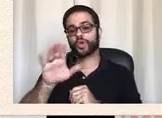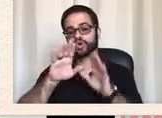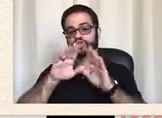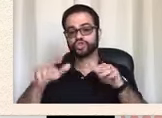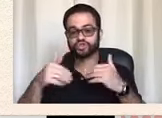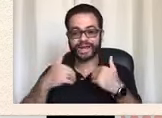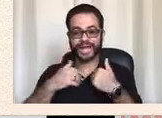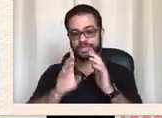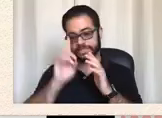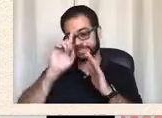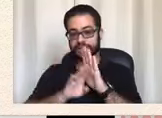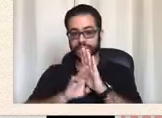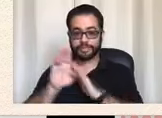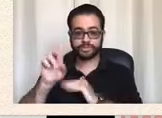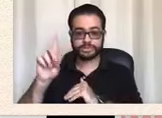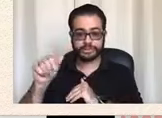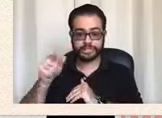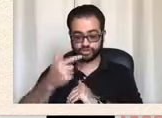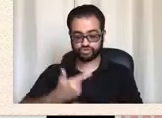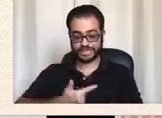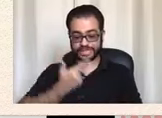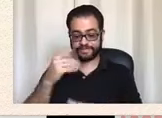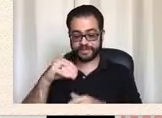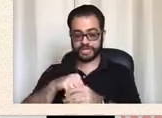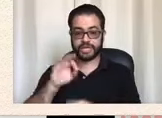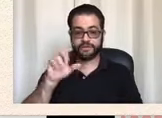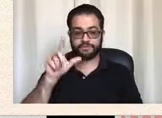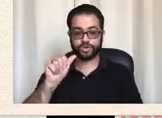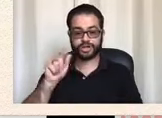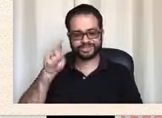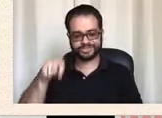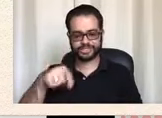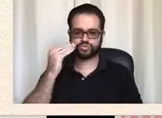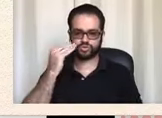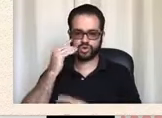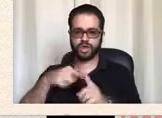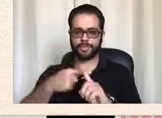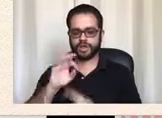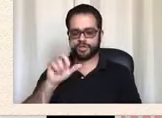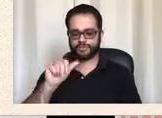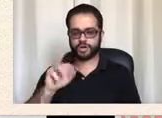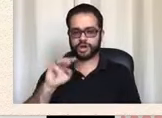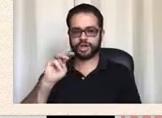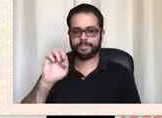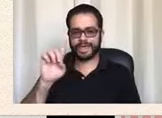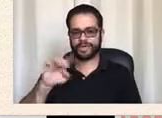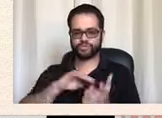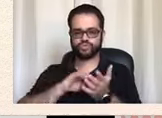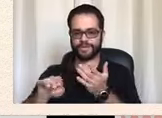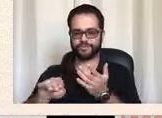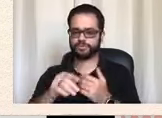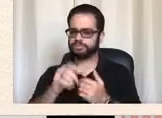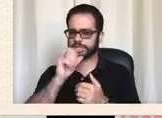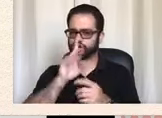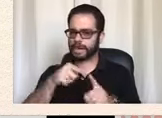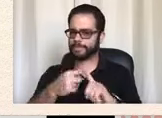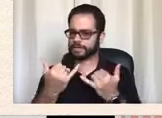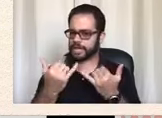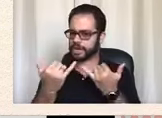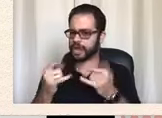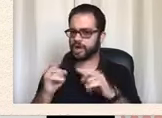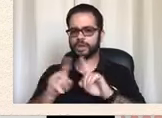need to know and understand about the Florida Med Waiver Program. So, I'm not going to get into that now, but I just want you to know that those people are sitting at